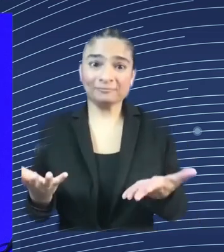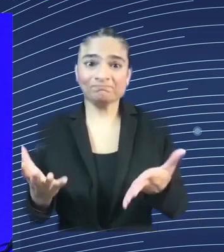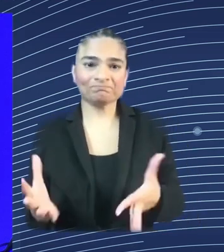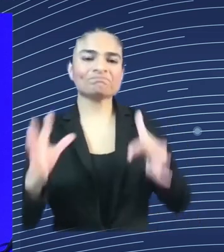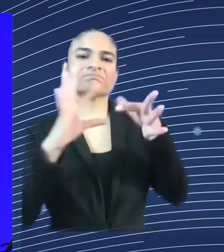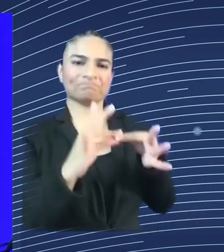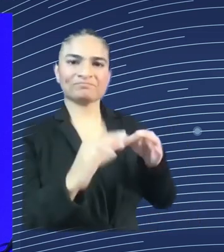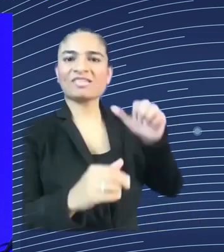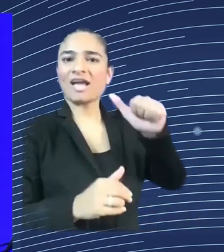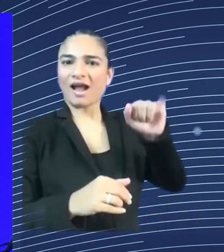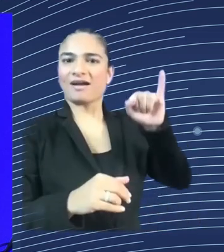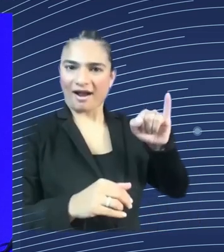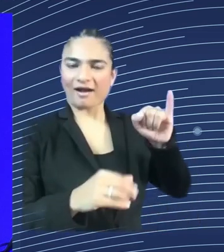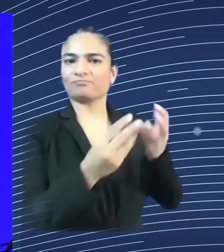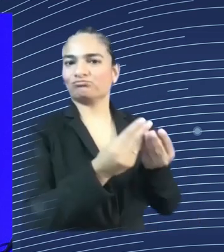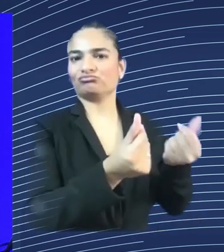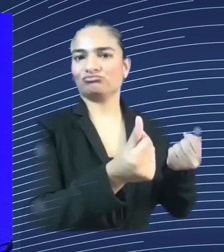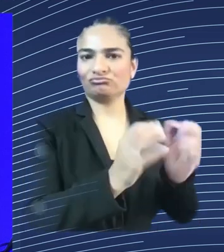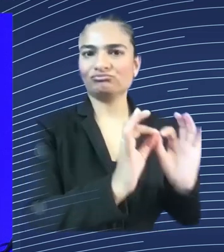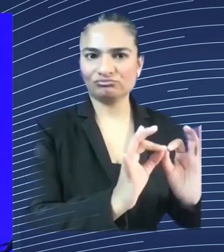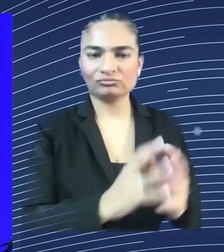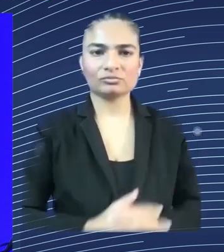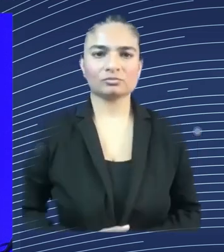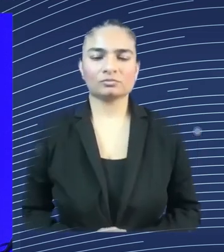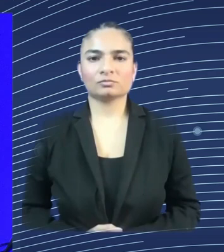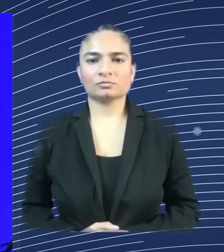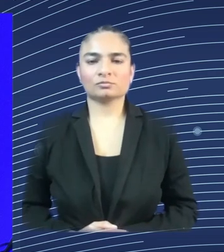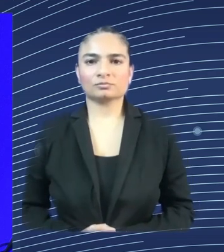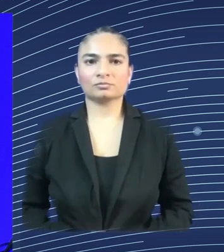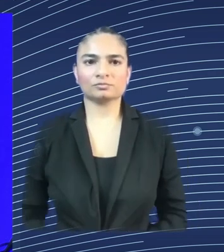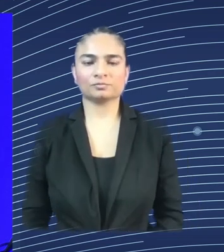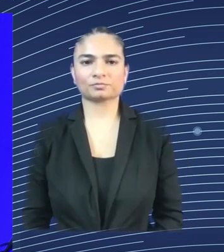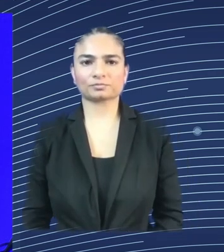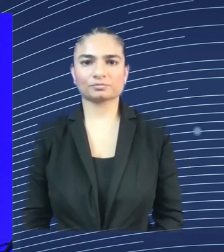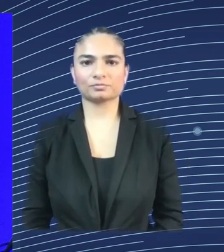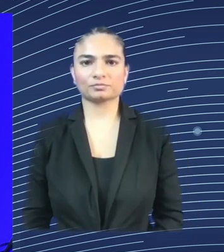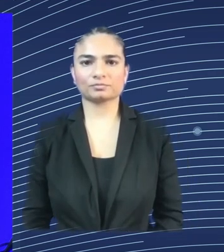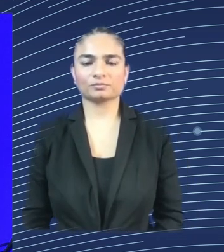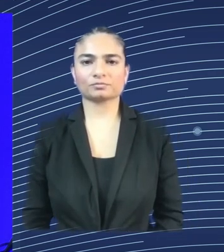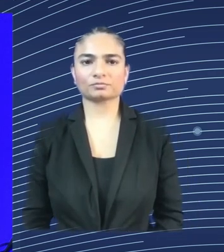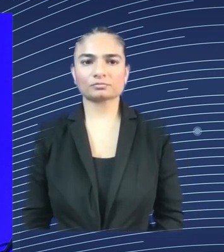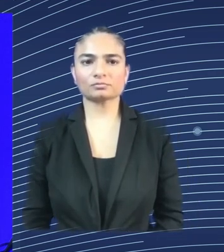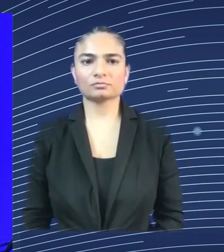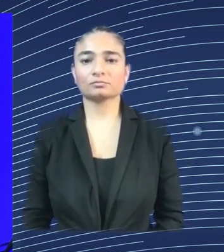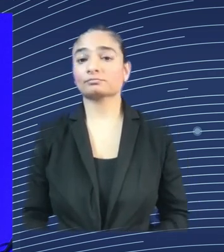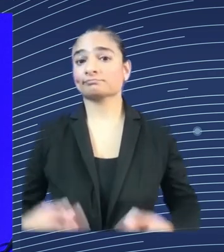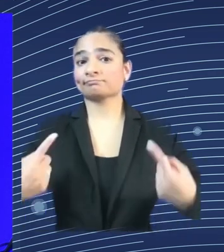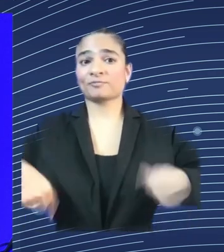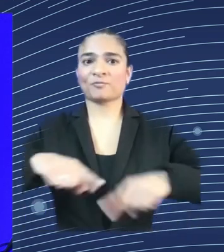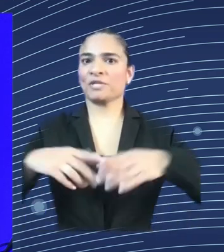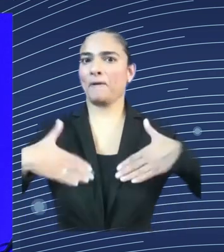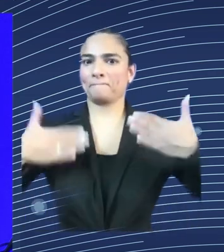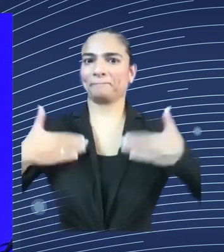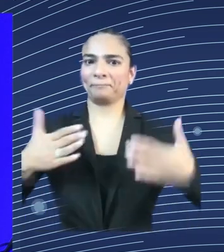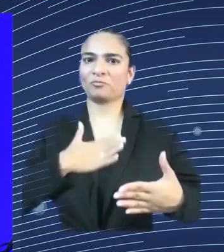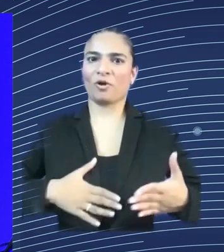an example of that that you may be familiar with. If you're joining us today for the first time, my name is Ali El-Jabri. I'm a professional moderator. It's a